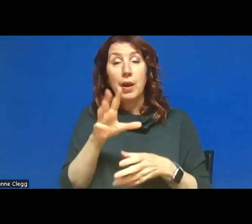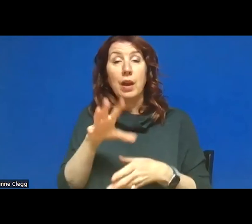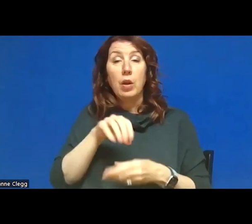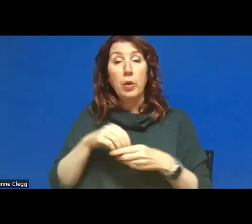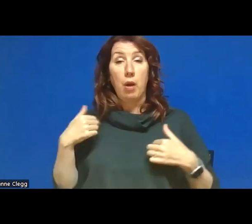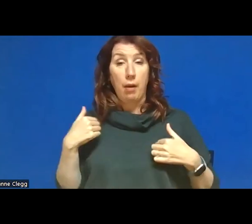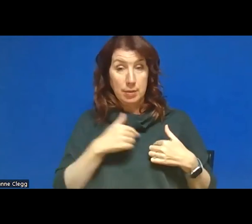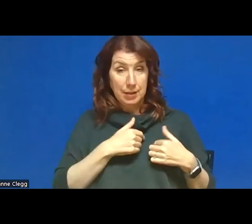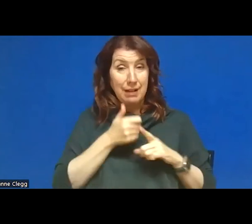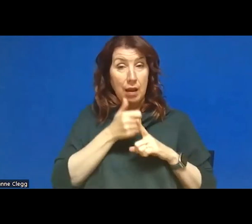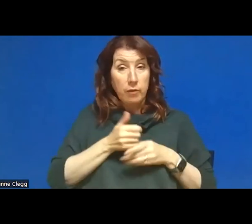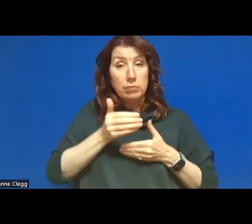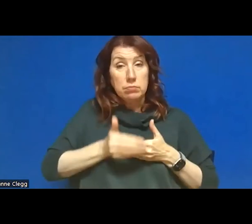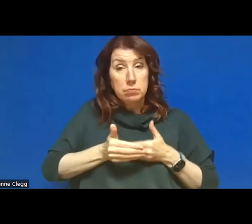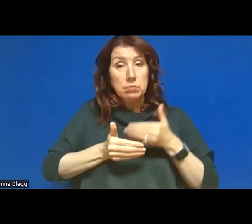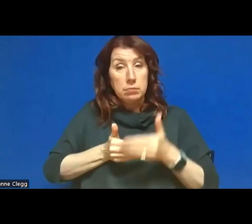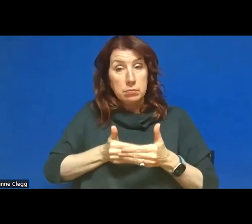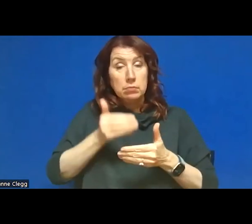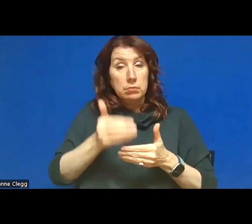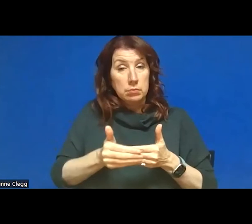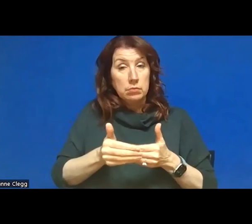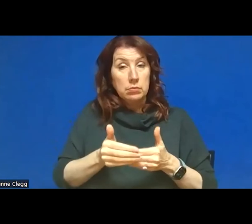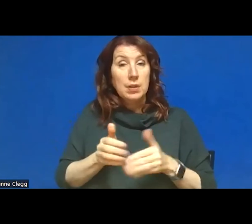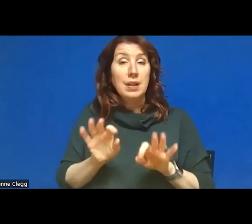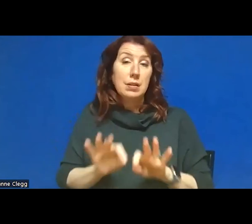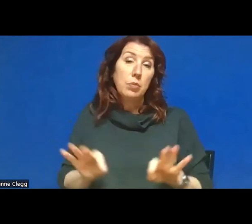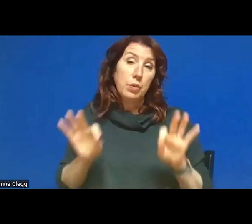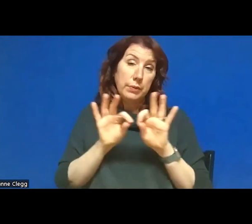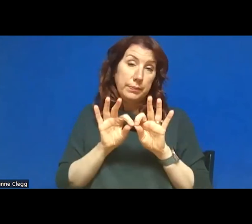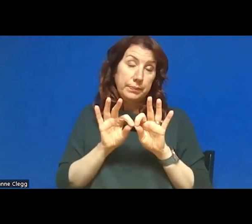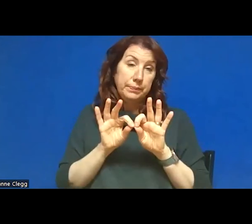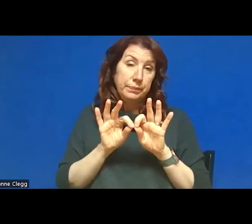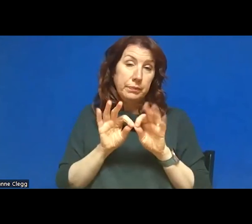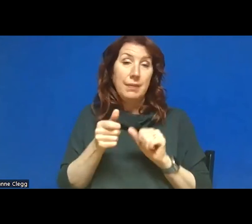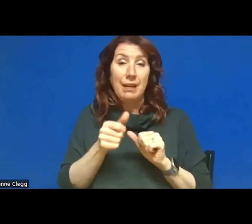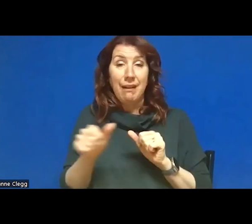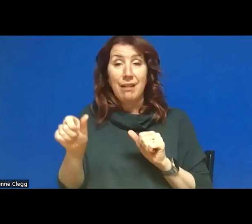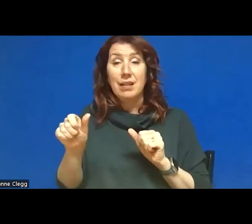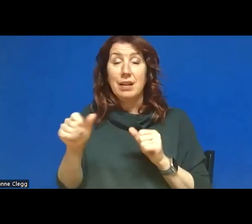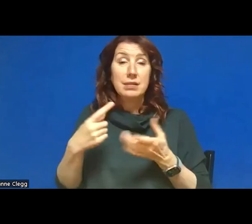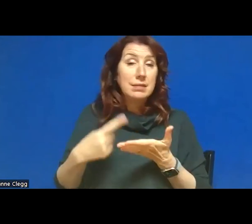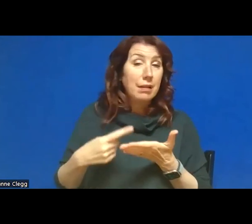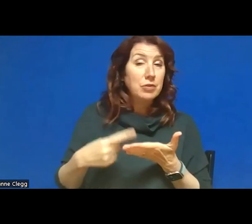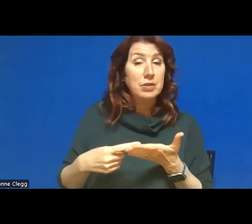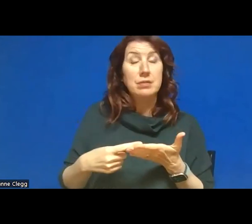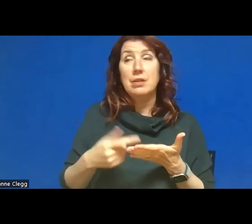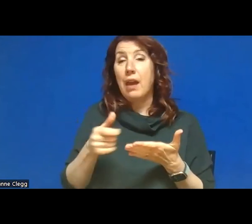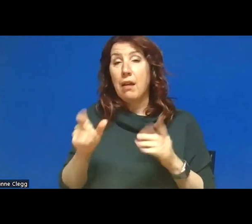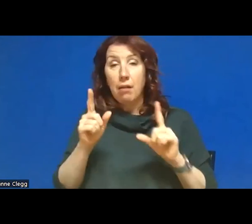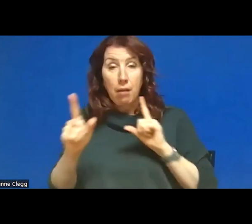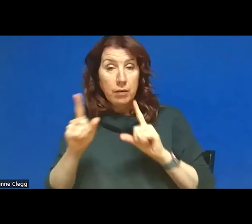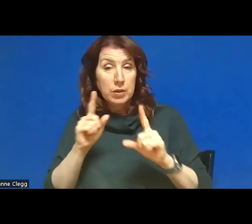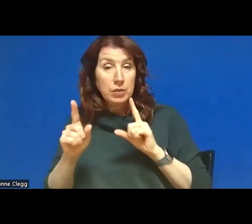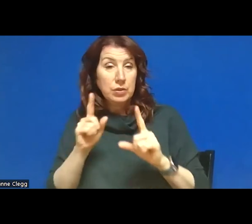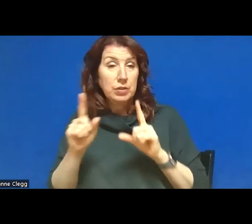stage of any process is important, of any conversation is important,